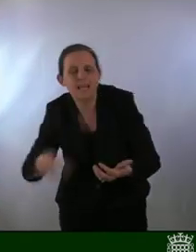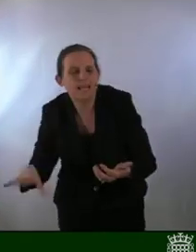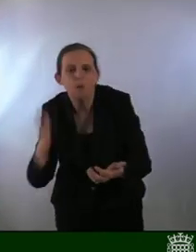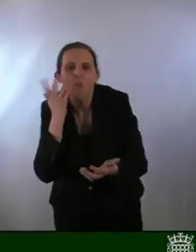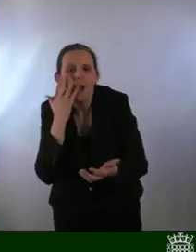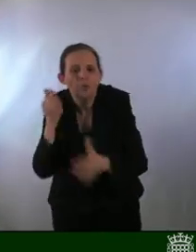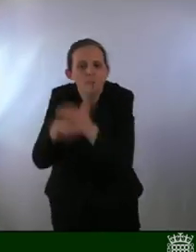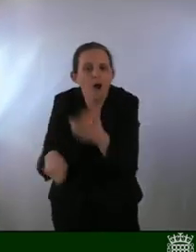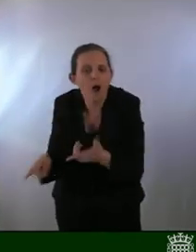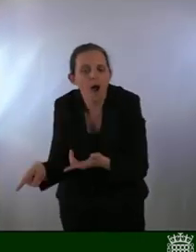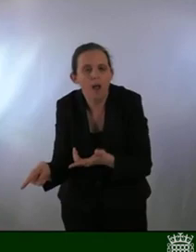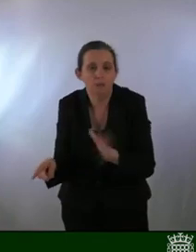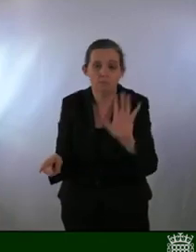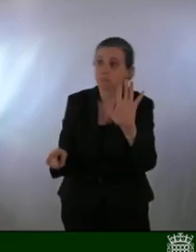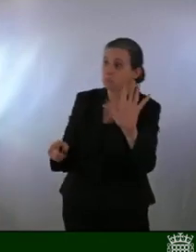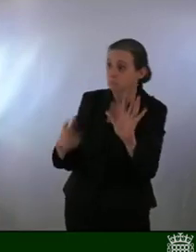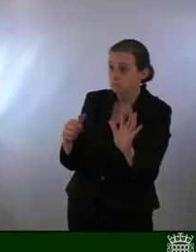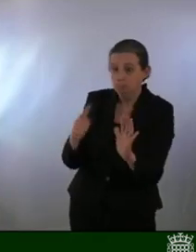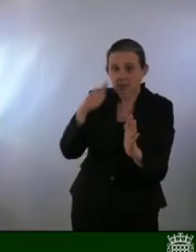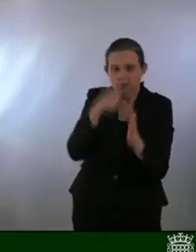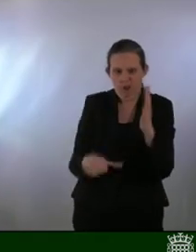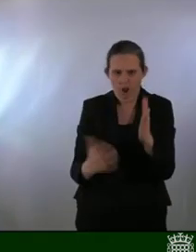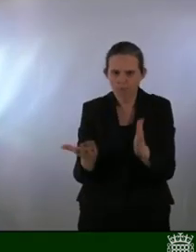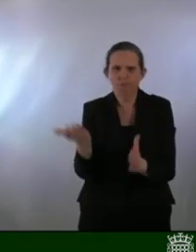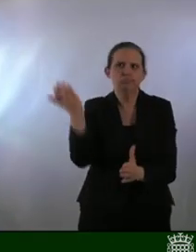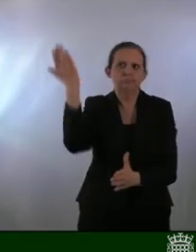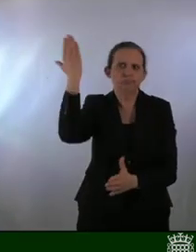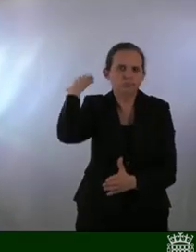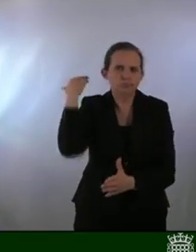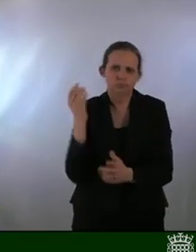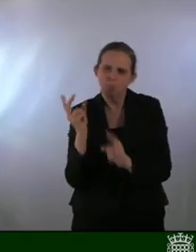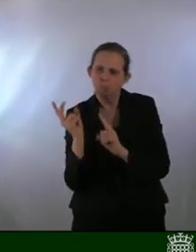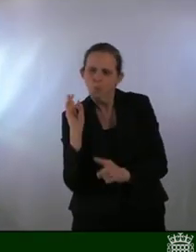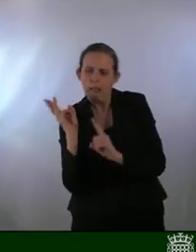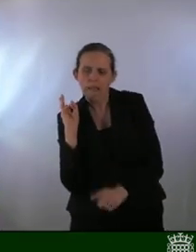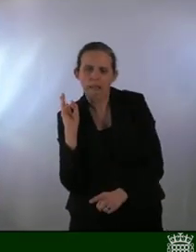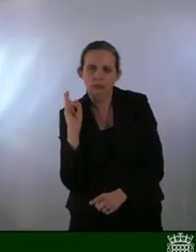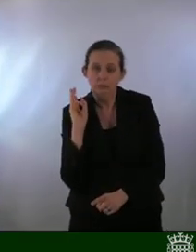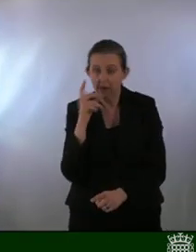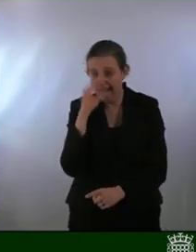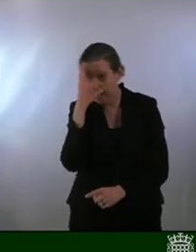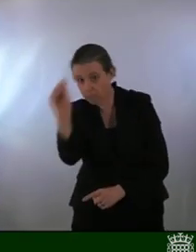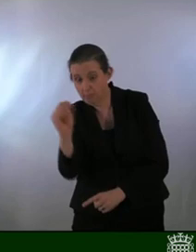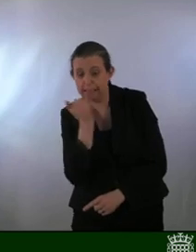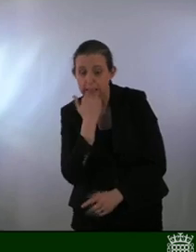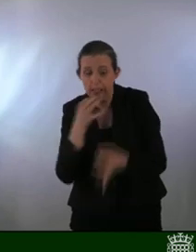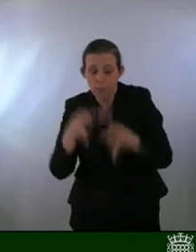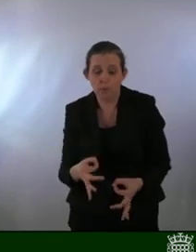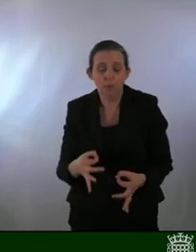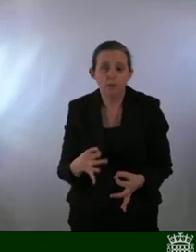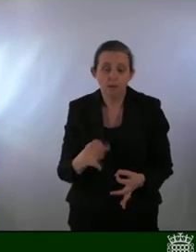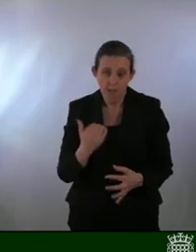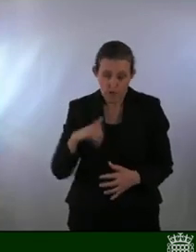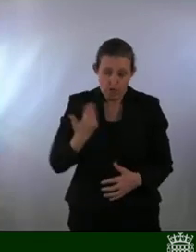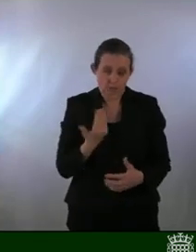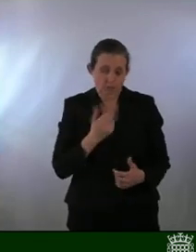We started weeks ago. I can get back to him with the exact date of the first time I authorised the purchase of more ventilators, but it was very shortly